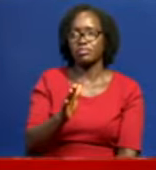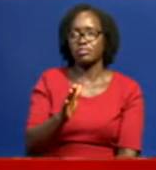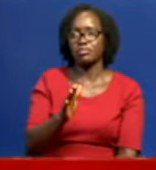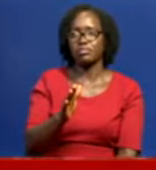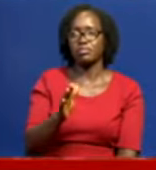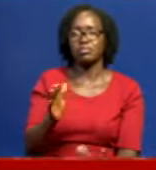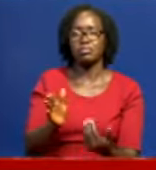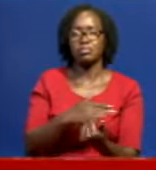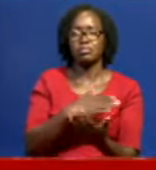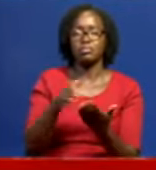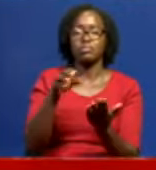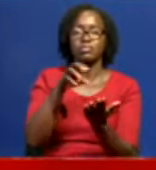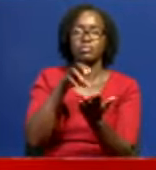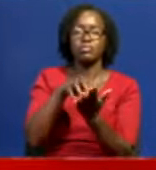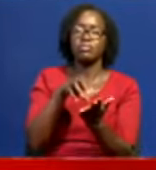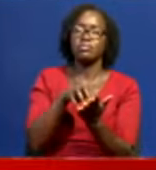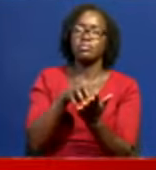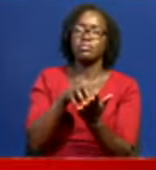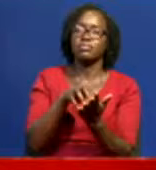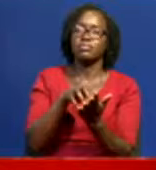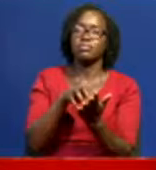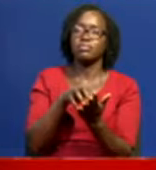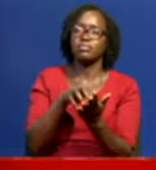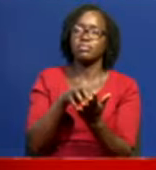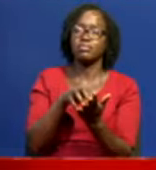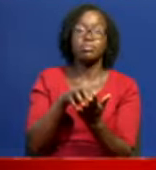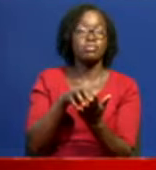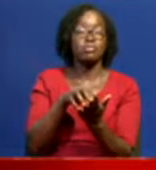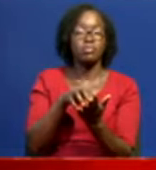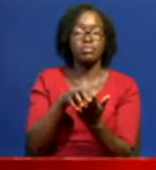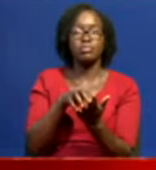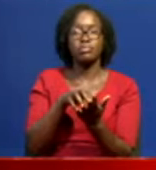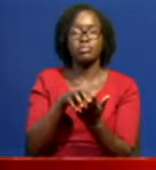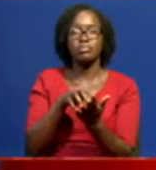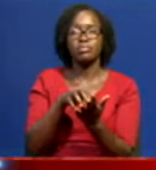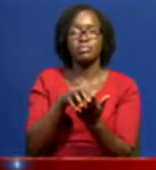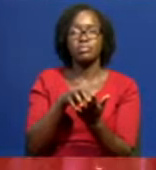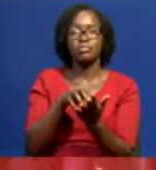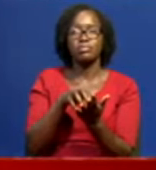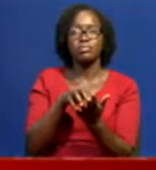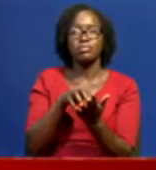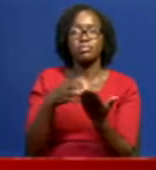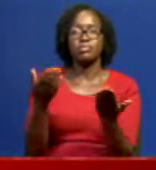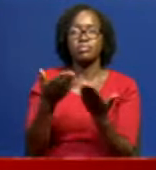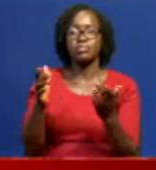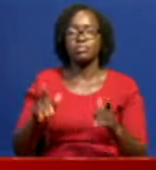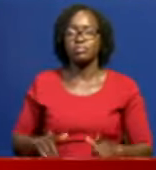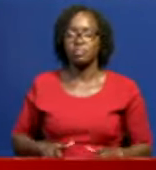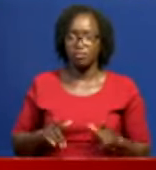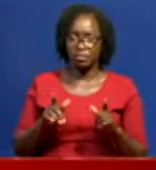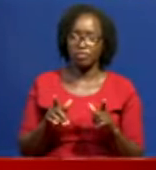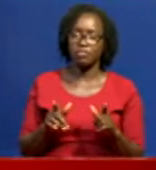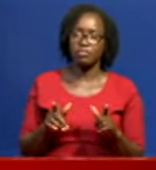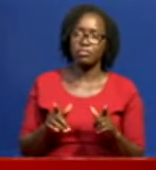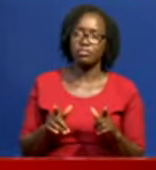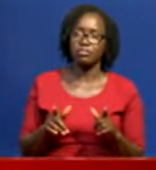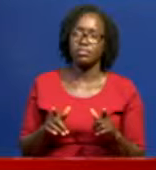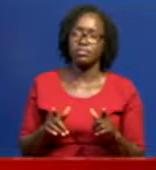irrespective of their status, irrespective of their station, irrespective of where they live,